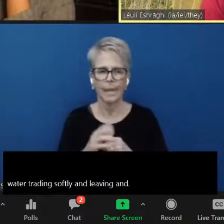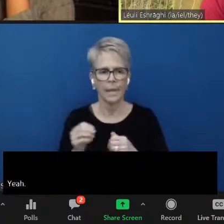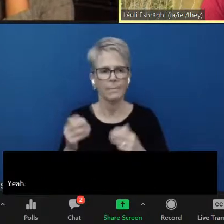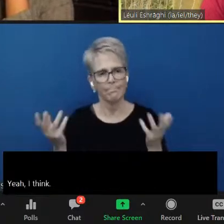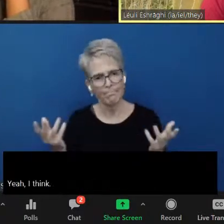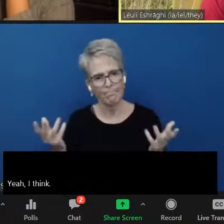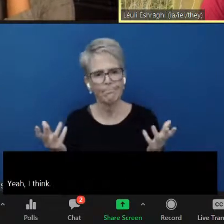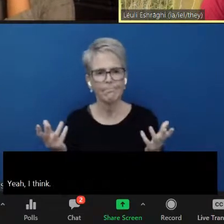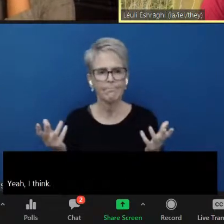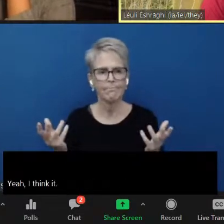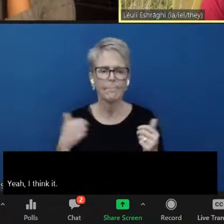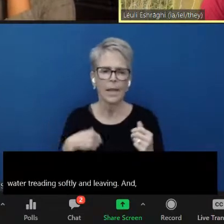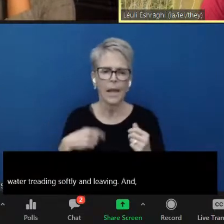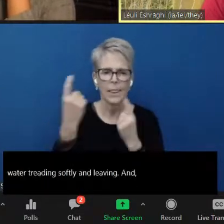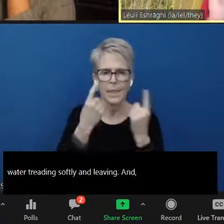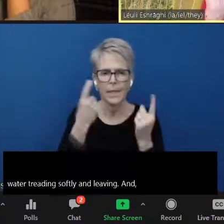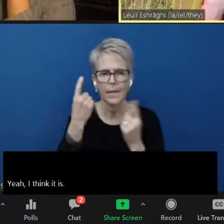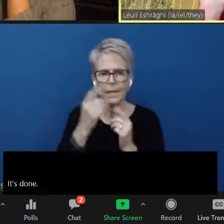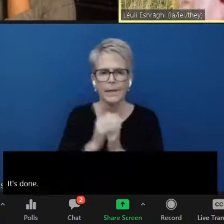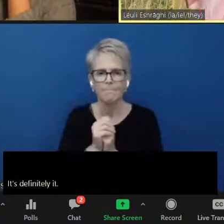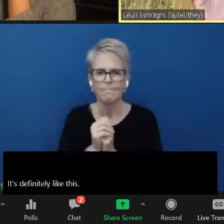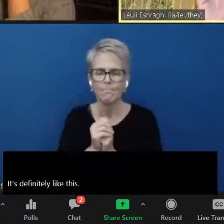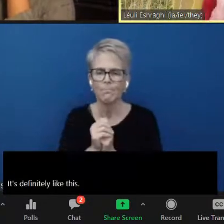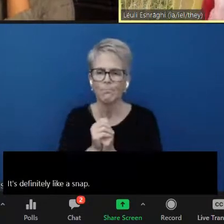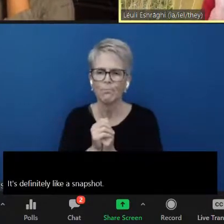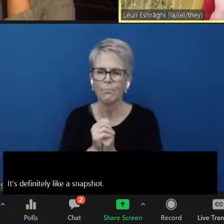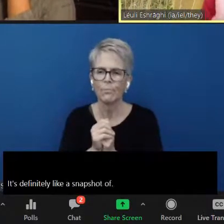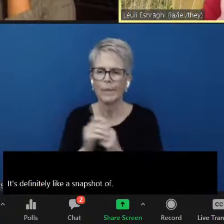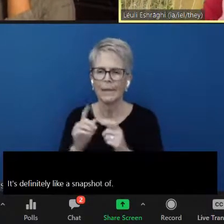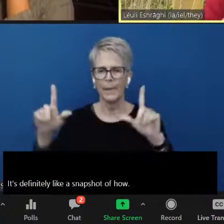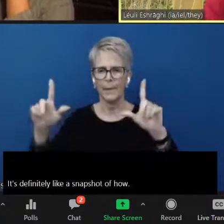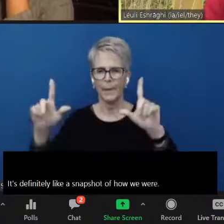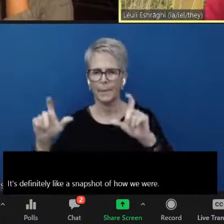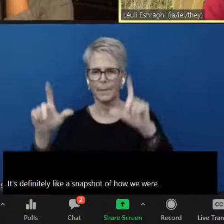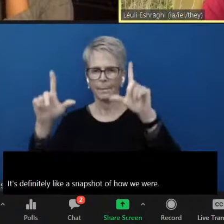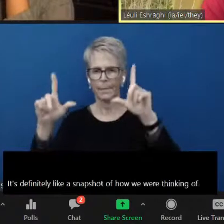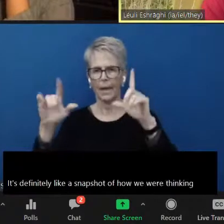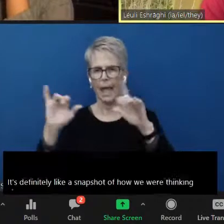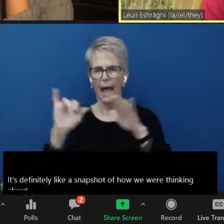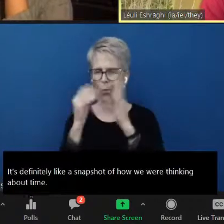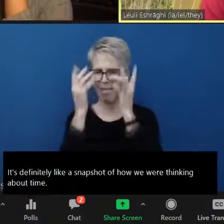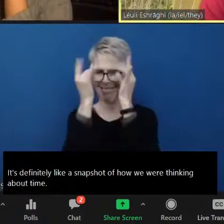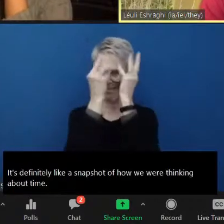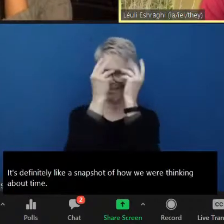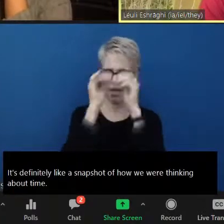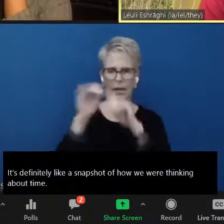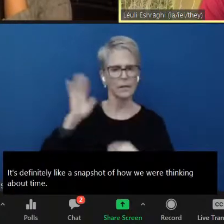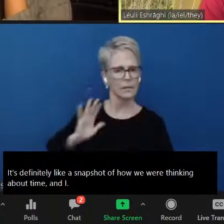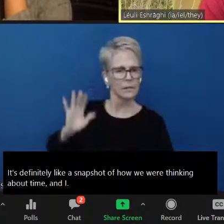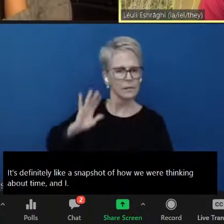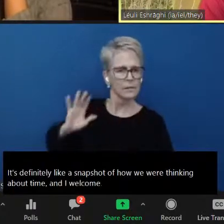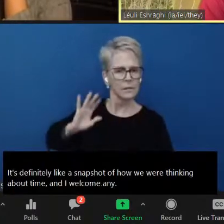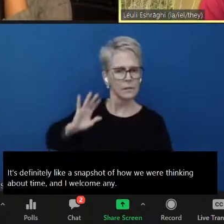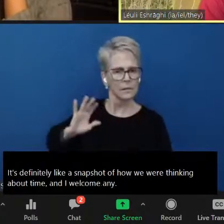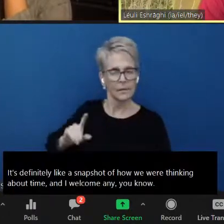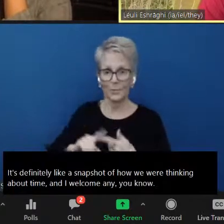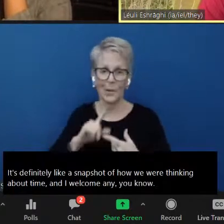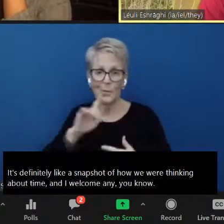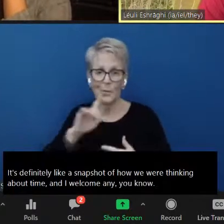I think it's definitely like a snapshot of how we were thinking at that time. And I welcome any